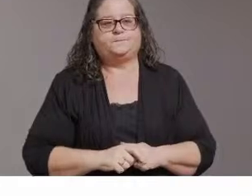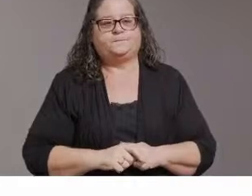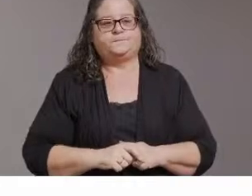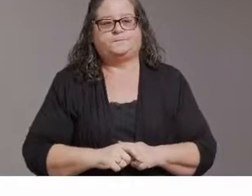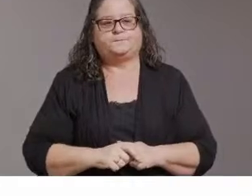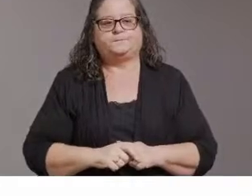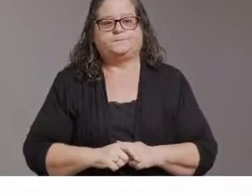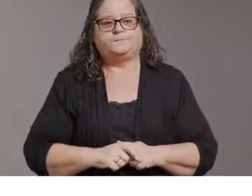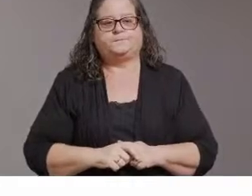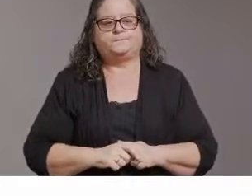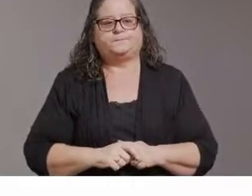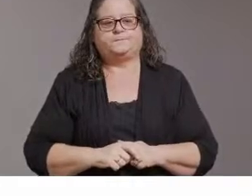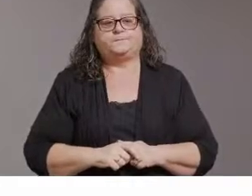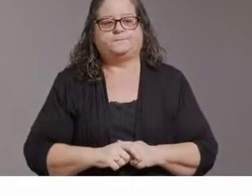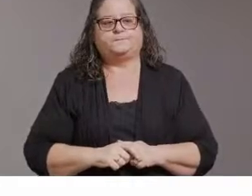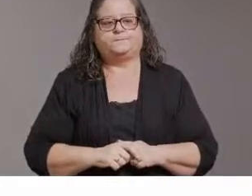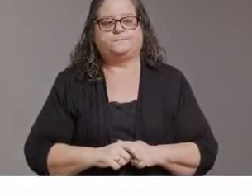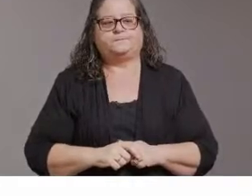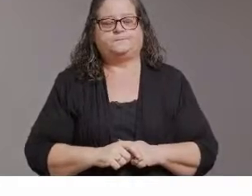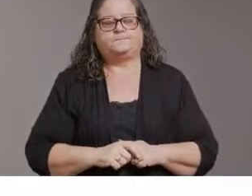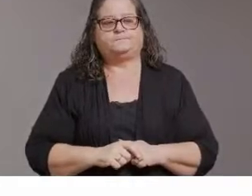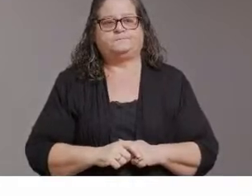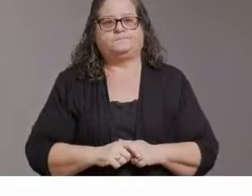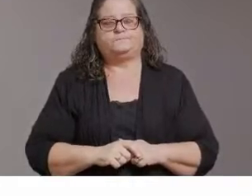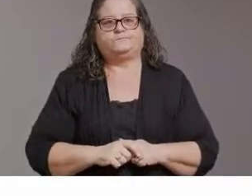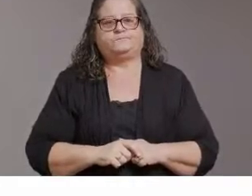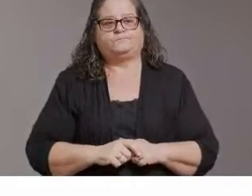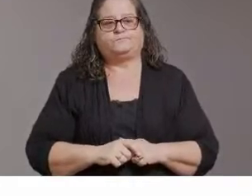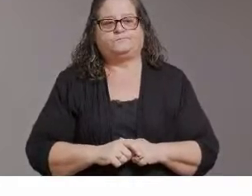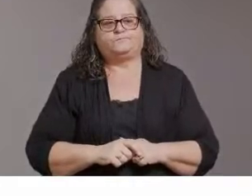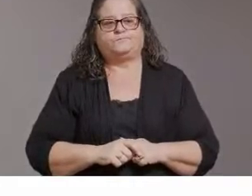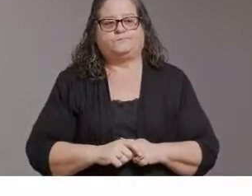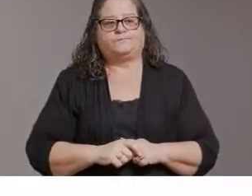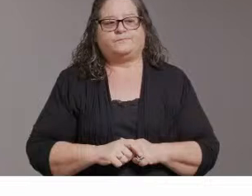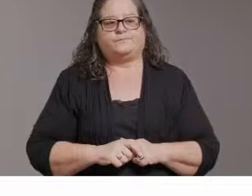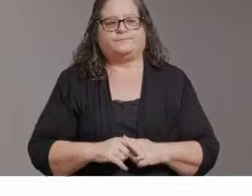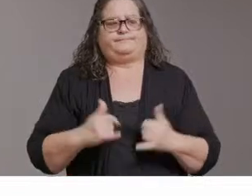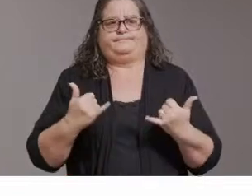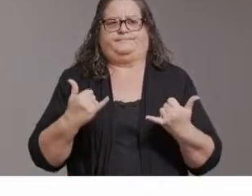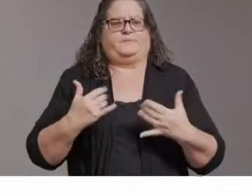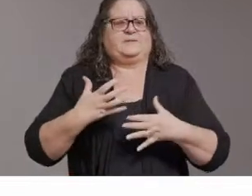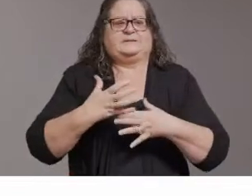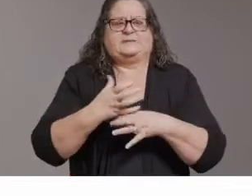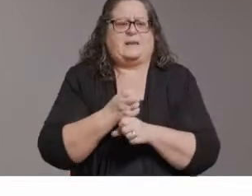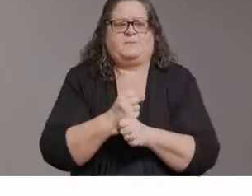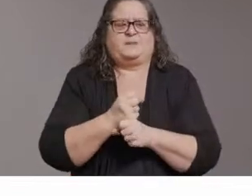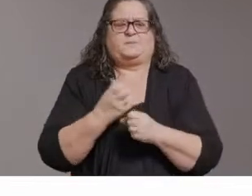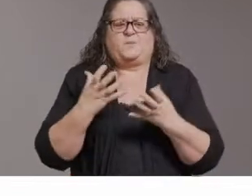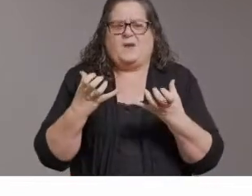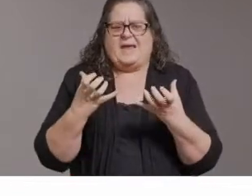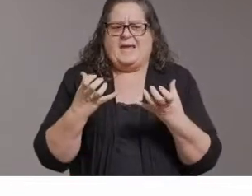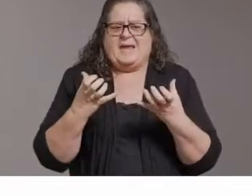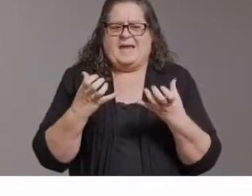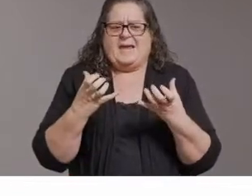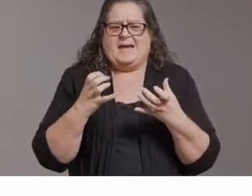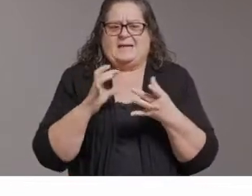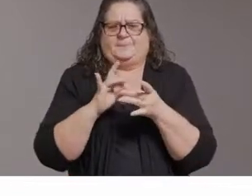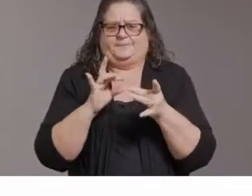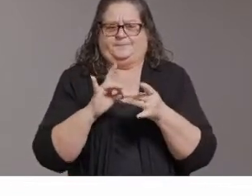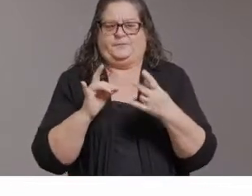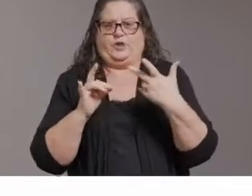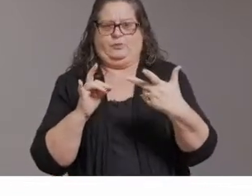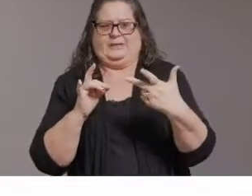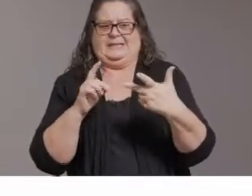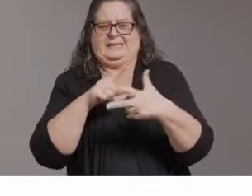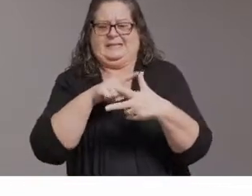And so this is just a summary, if you wanted to use it, about what the 3 pods that are transitioning